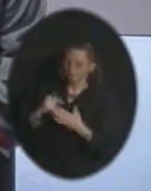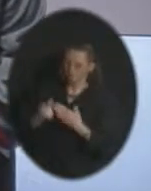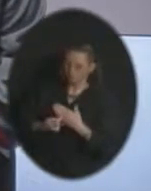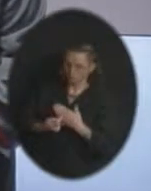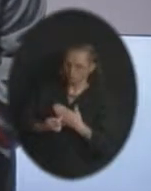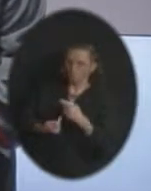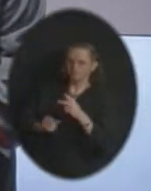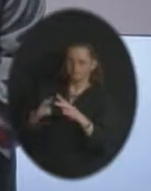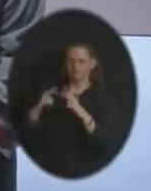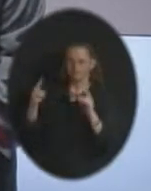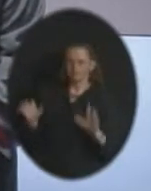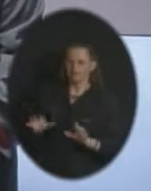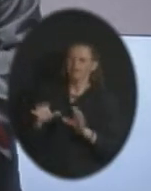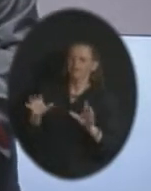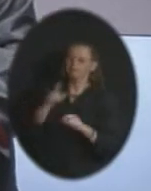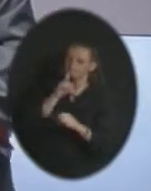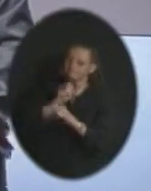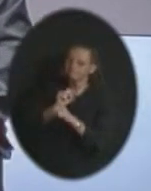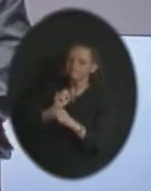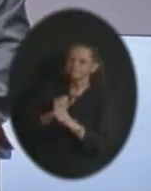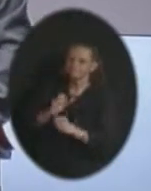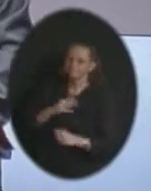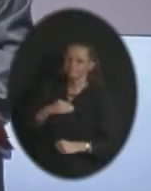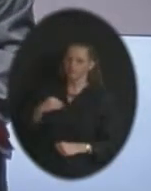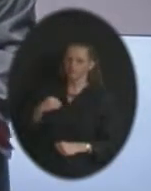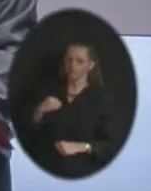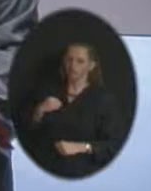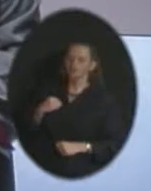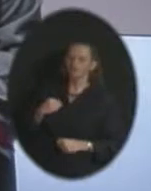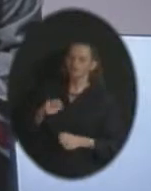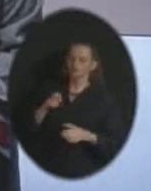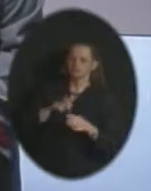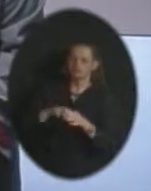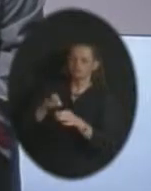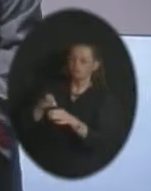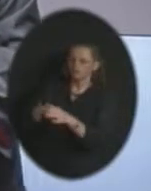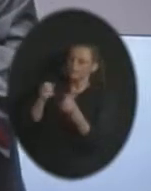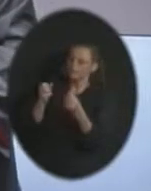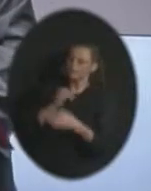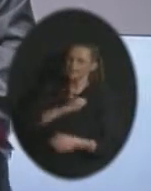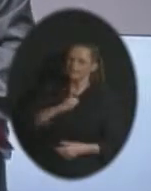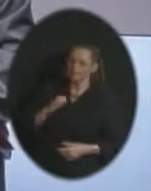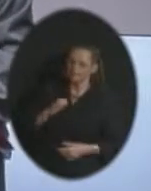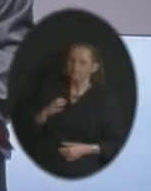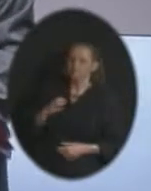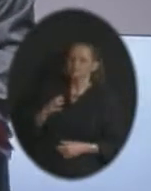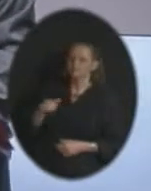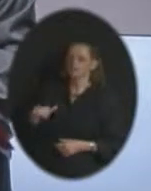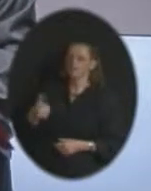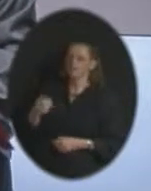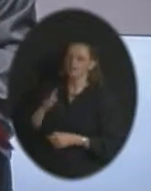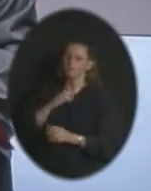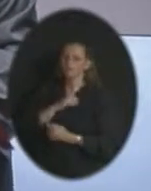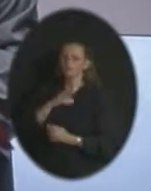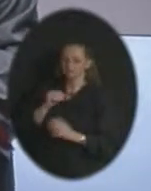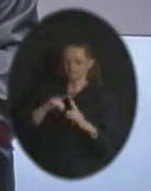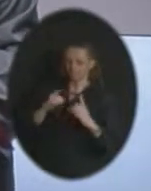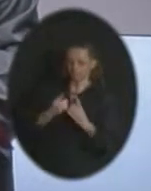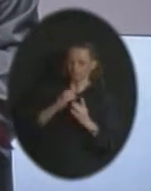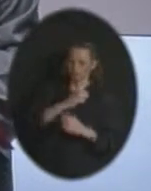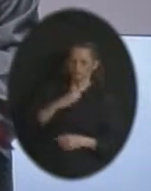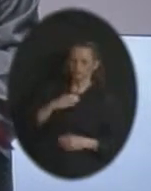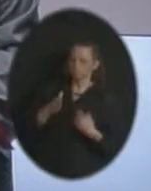very dedicated board member, serving on many KESB committees and boards, as well as many district committees. Whether it's